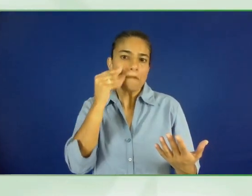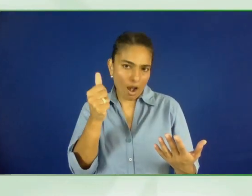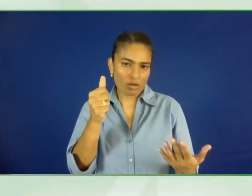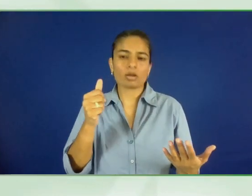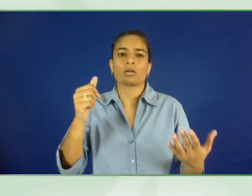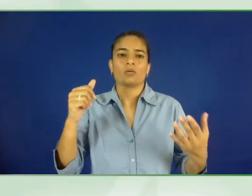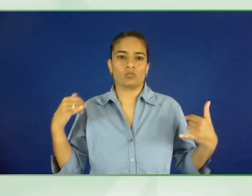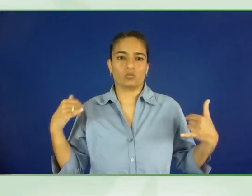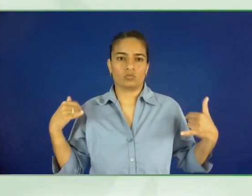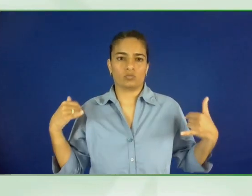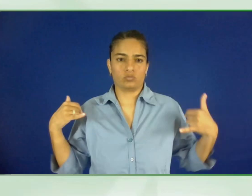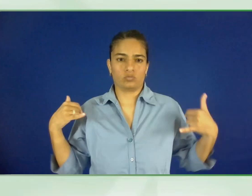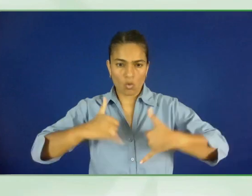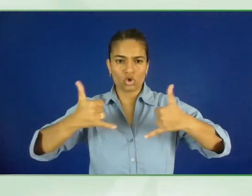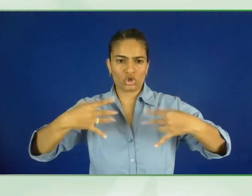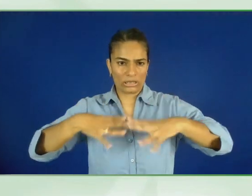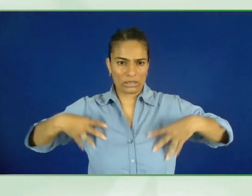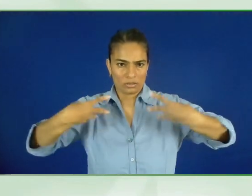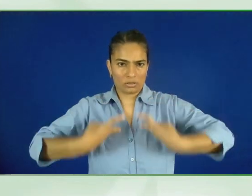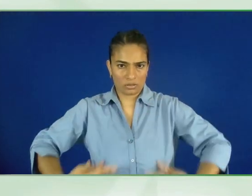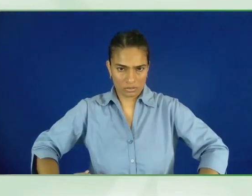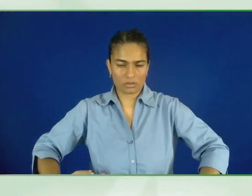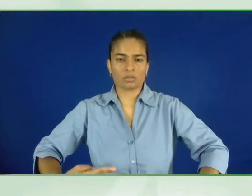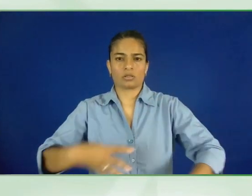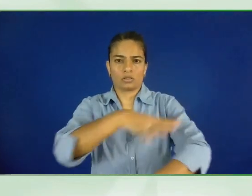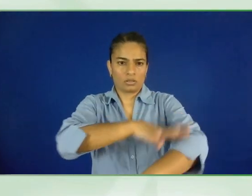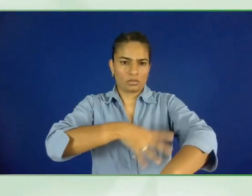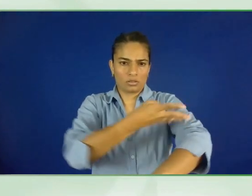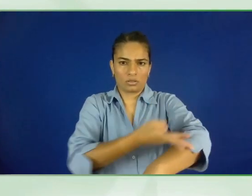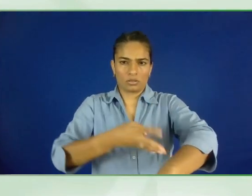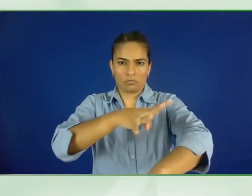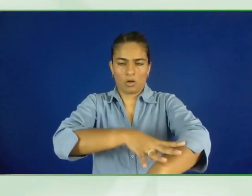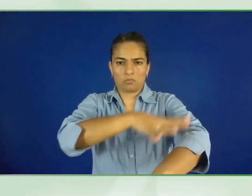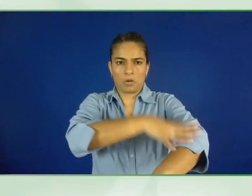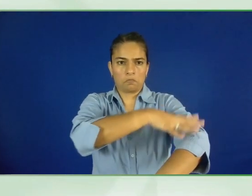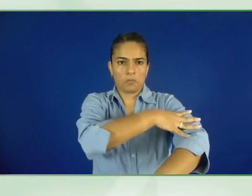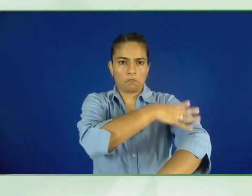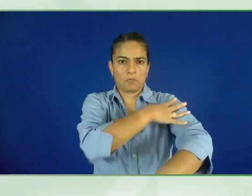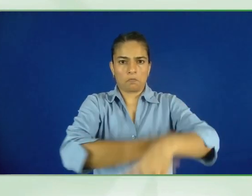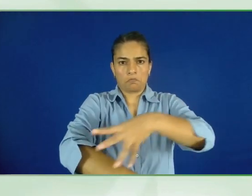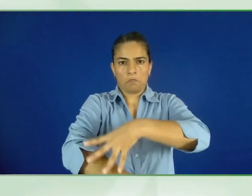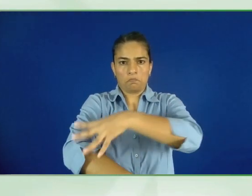than purple, and also I'm dressed in a quite snazzy, if I may say so myself,